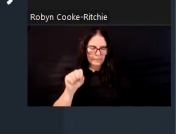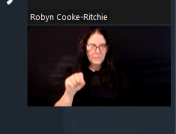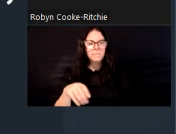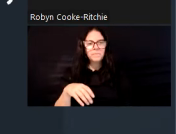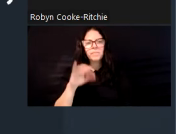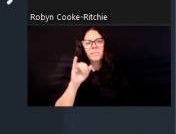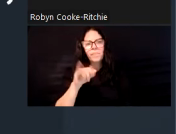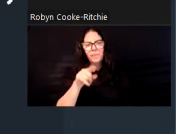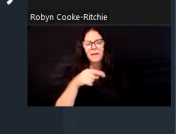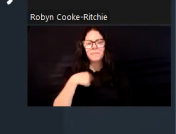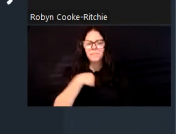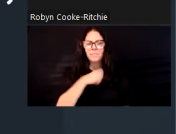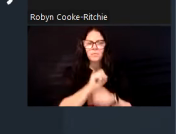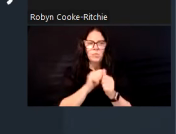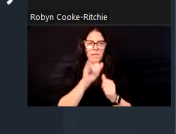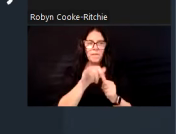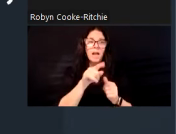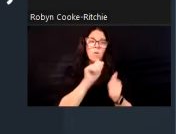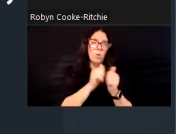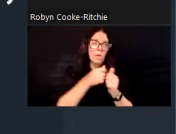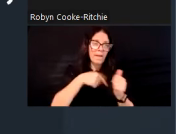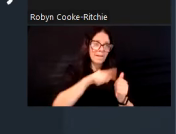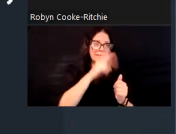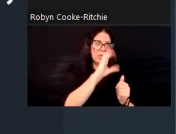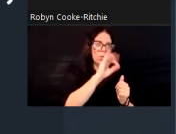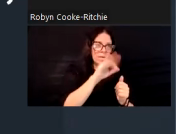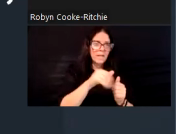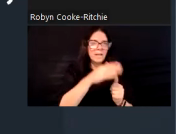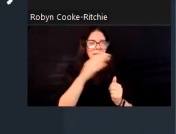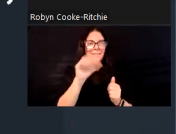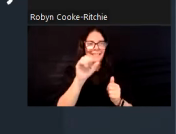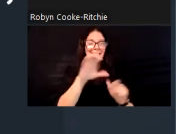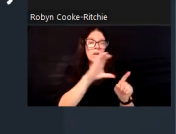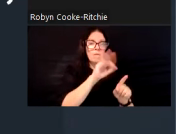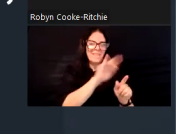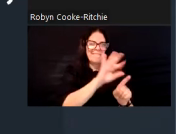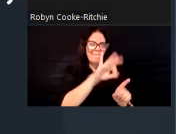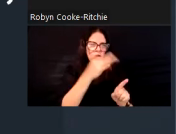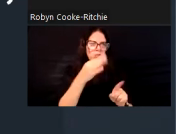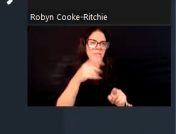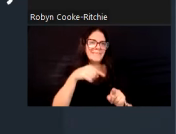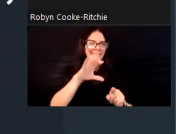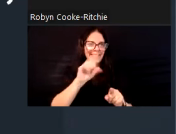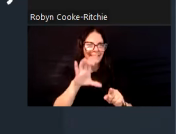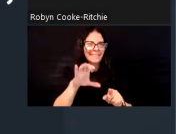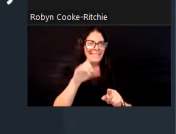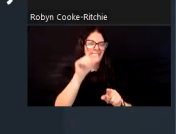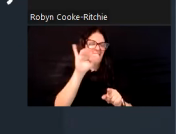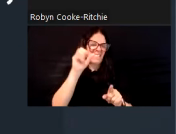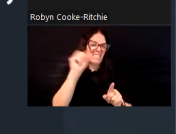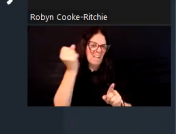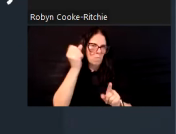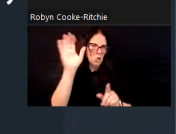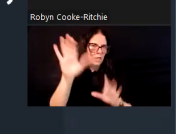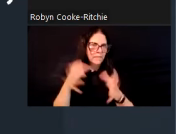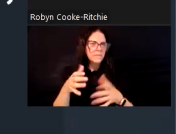Mid-North Network in Sudbury, and La COFA, our Francophone support organization. We'll use this